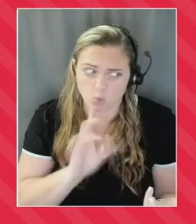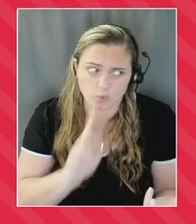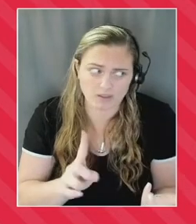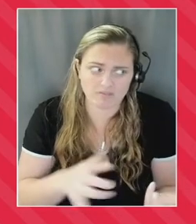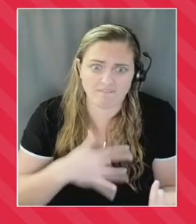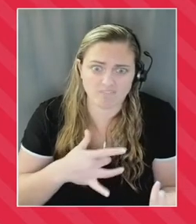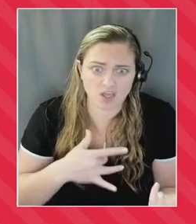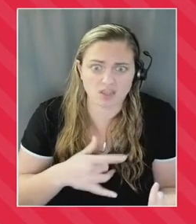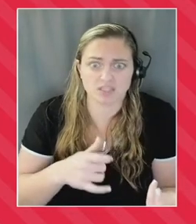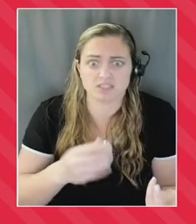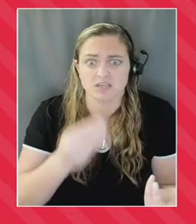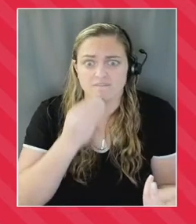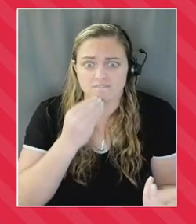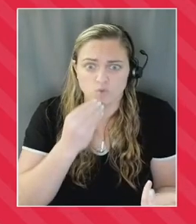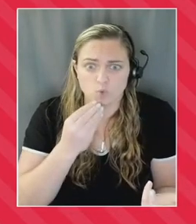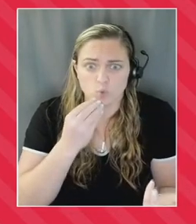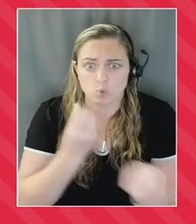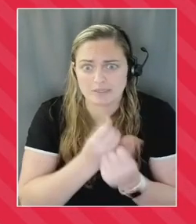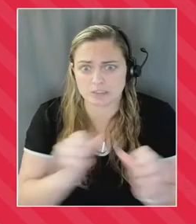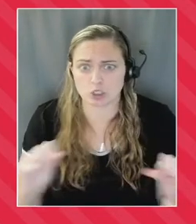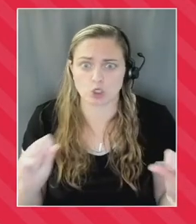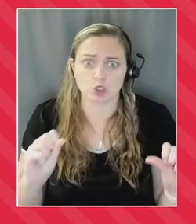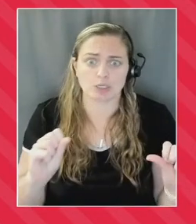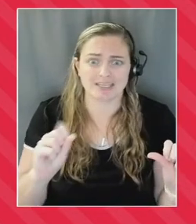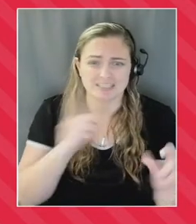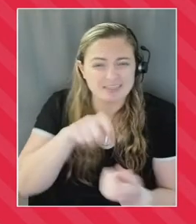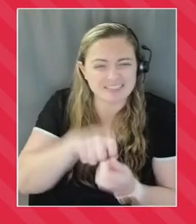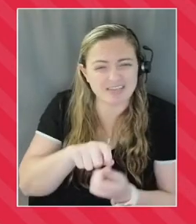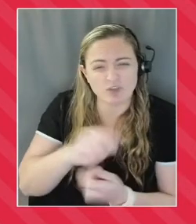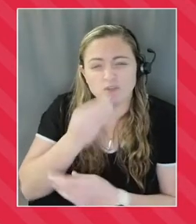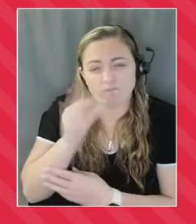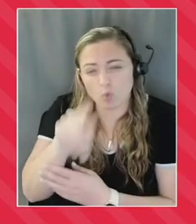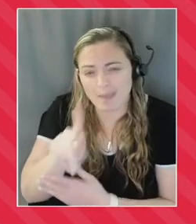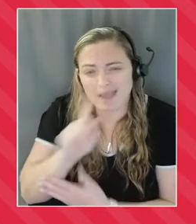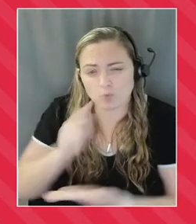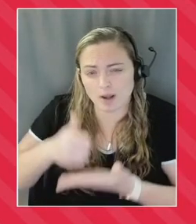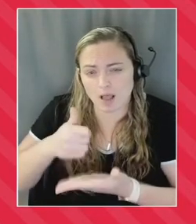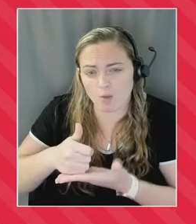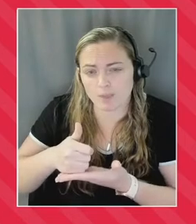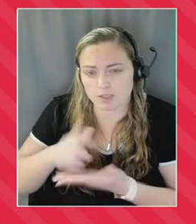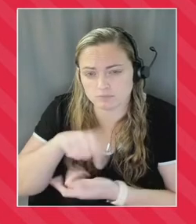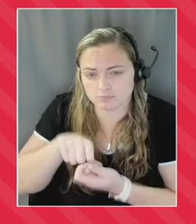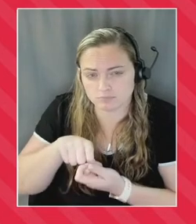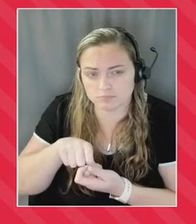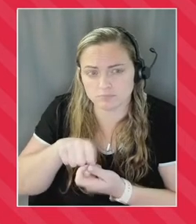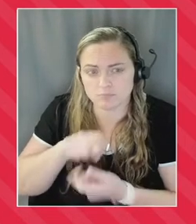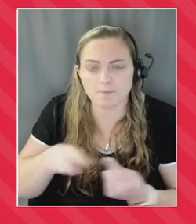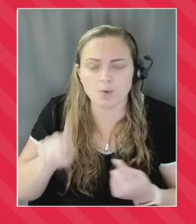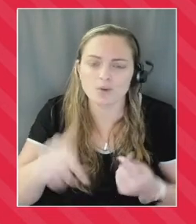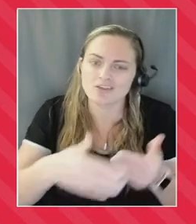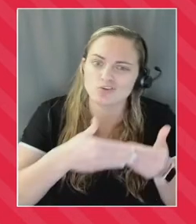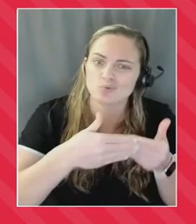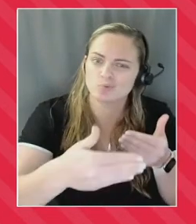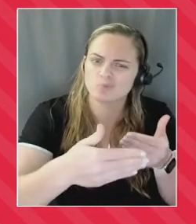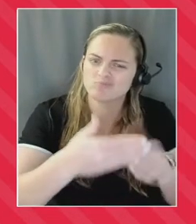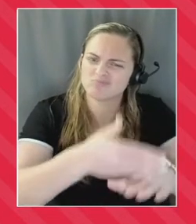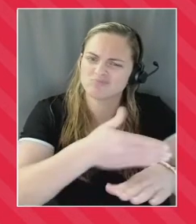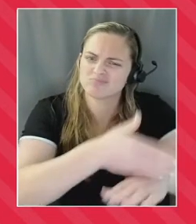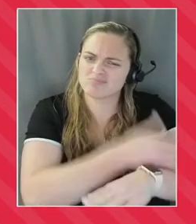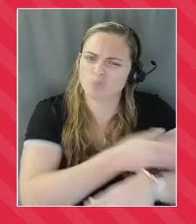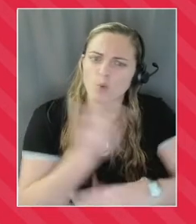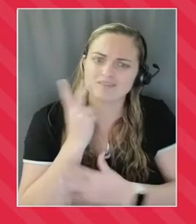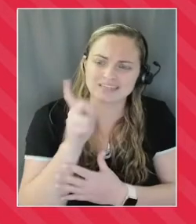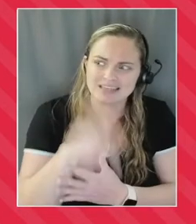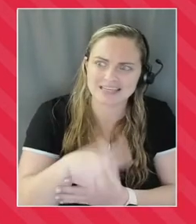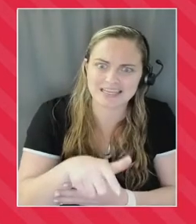been there to help people in the food banks in particular. And as we've, so that's moved forward, we really have seen the need